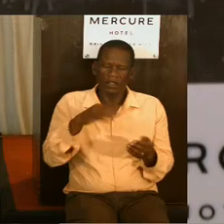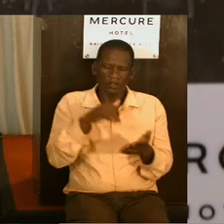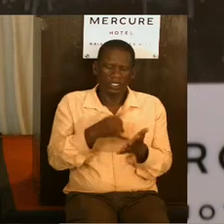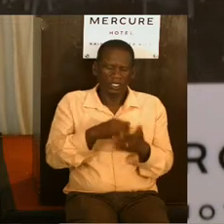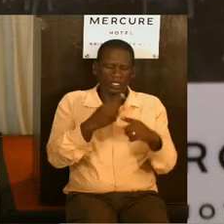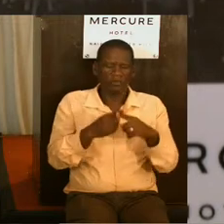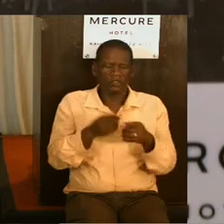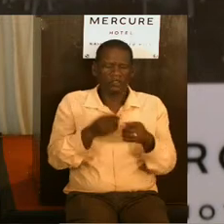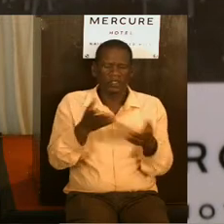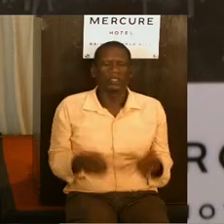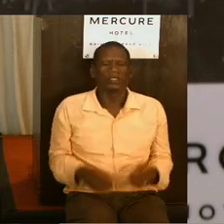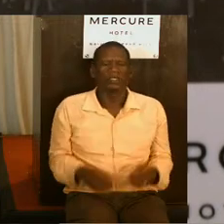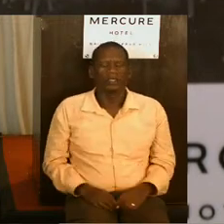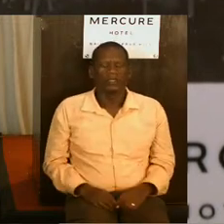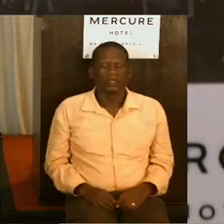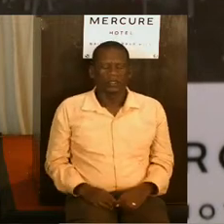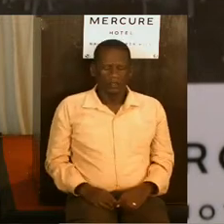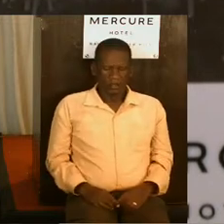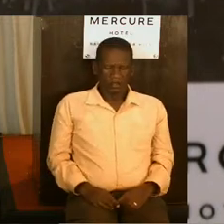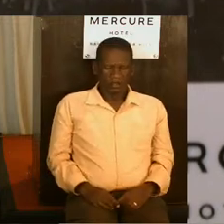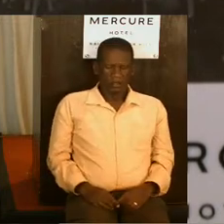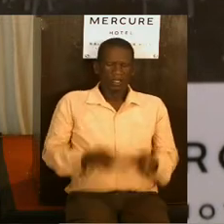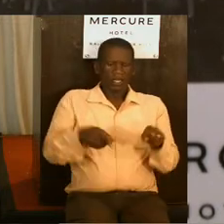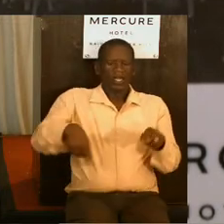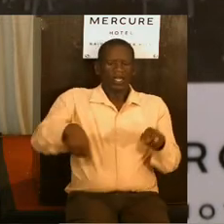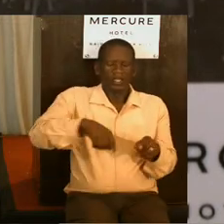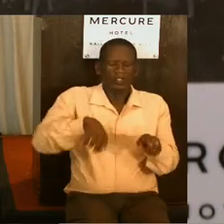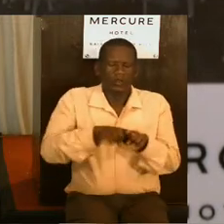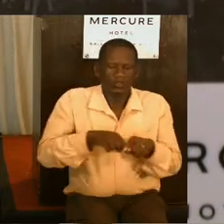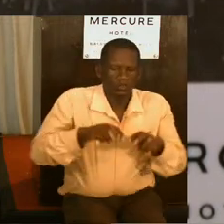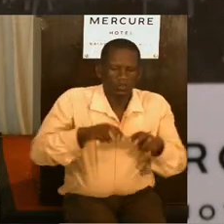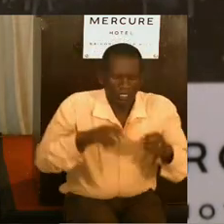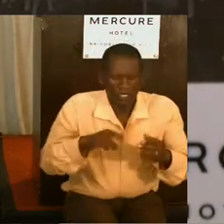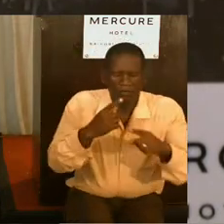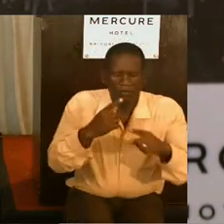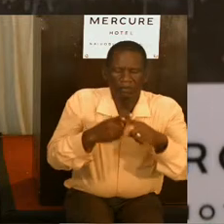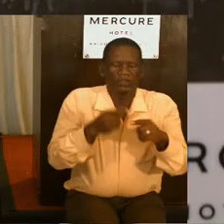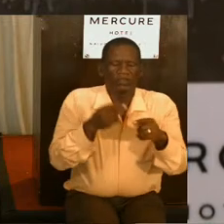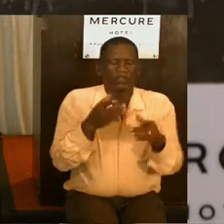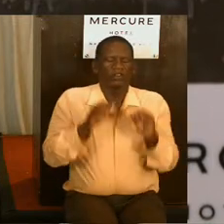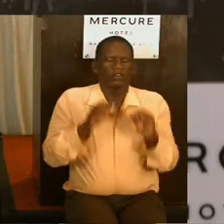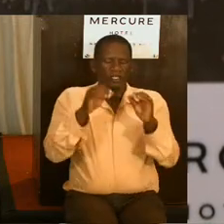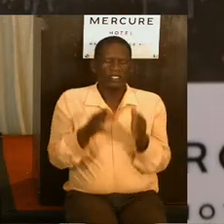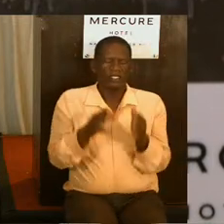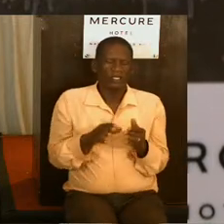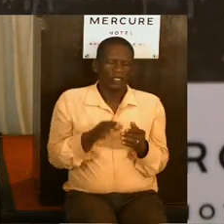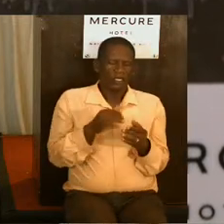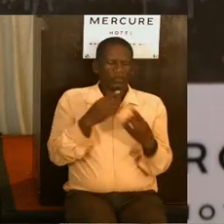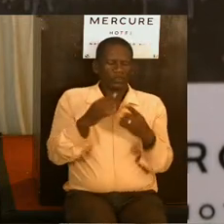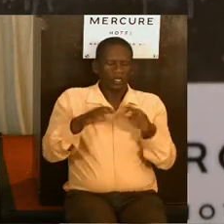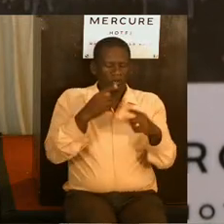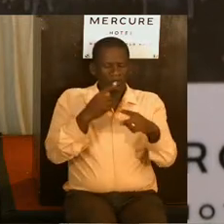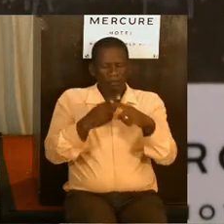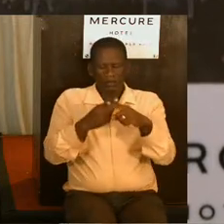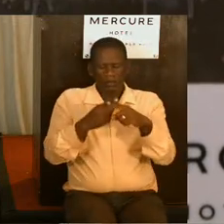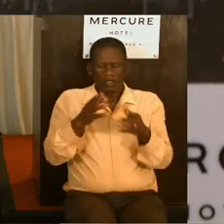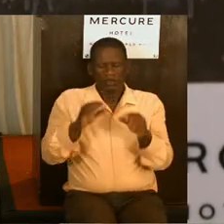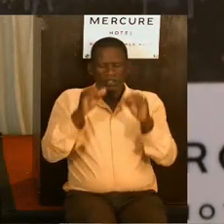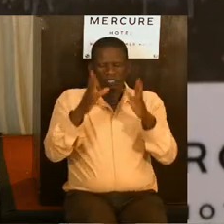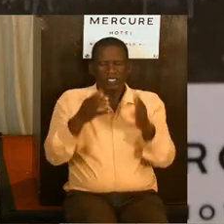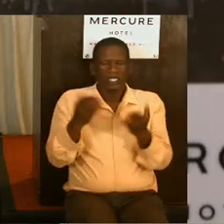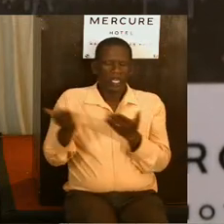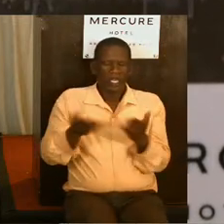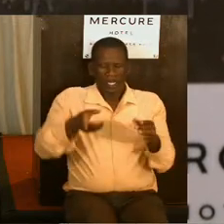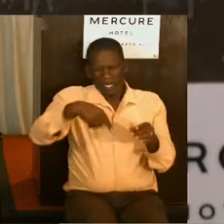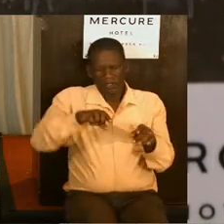it the positive deviant teachers let us also look at the positives talking about the positive let